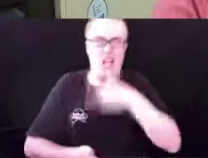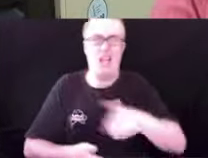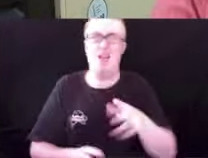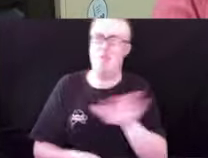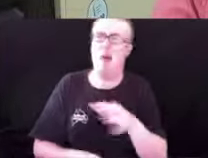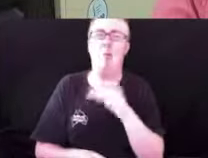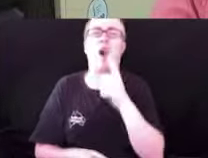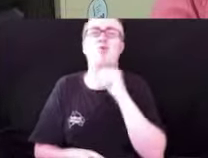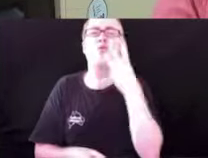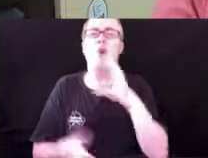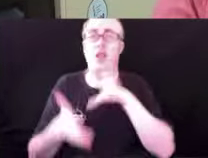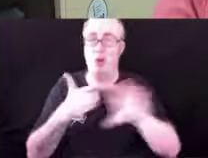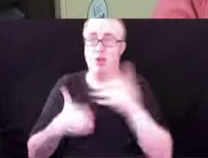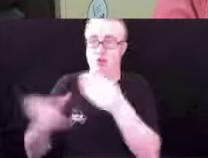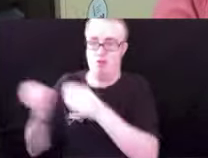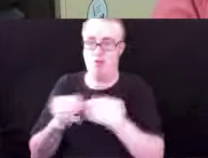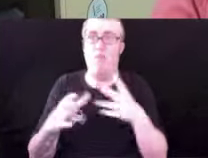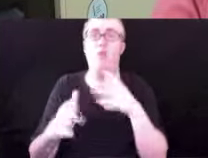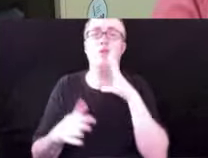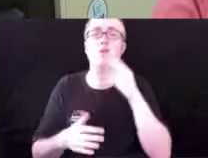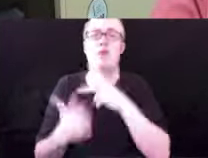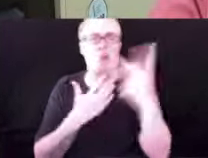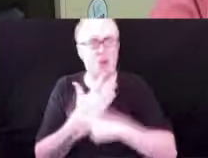the program from one phone to another, which I thought was a bit naughty.